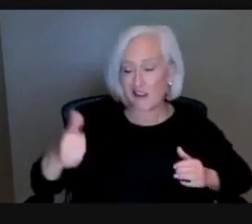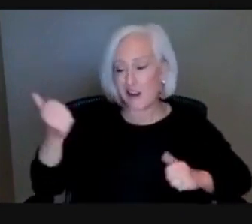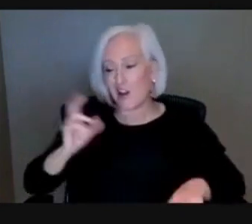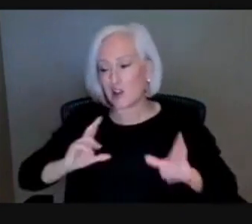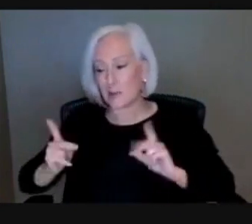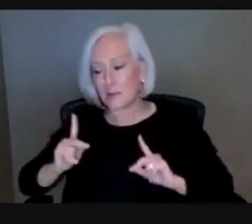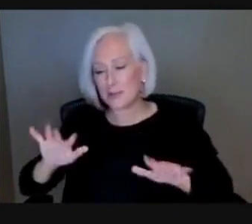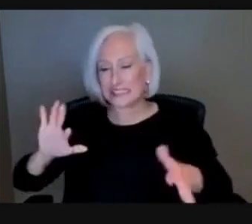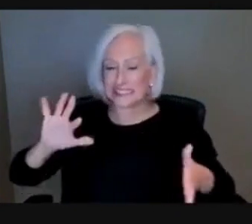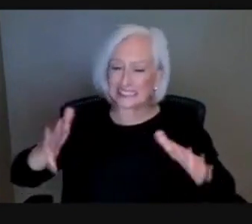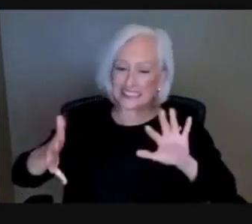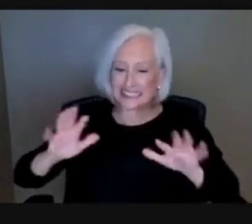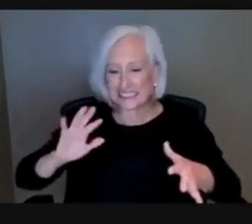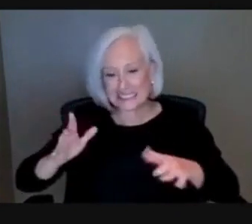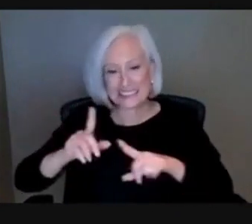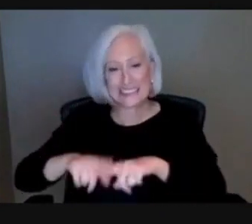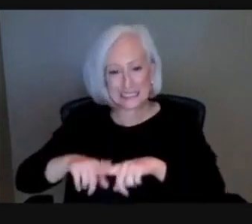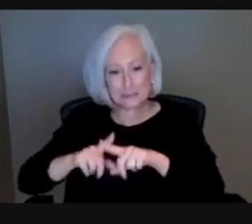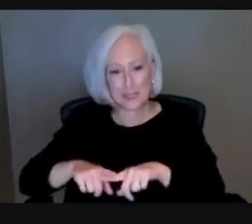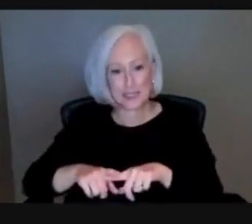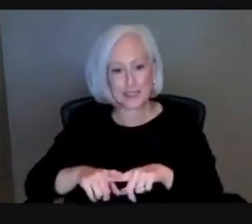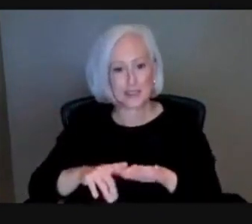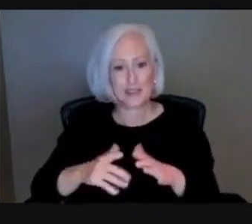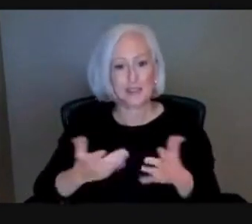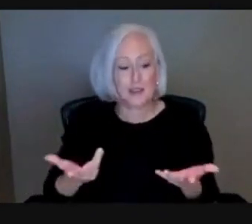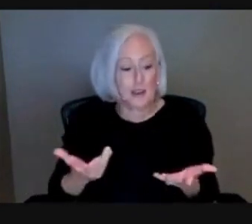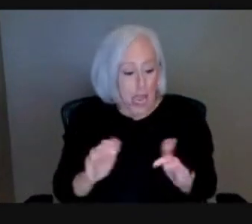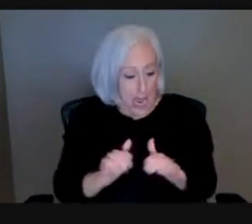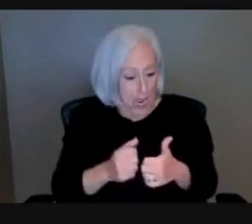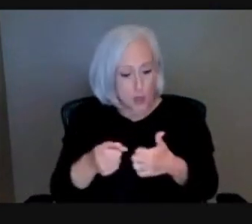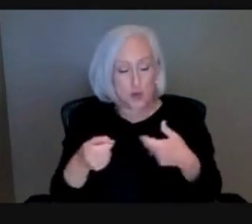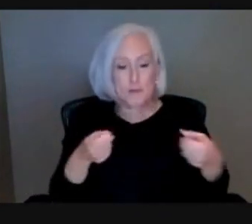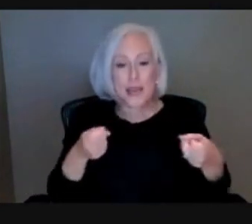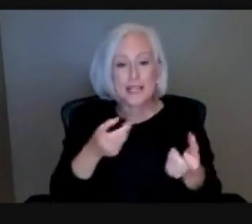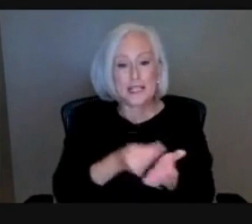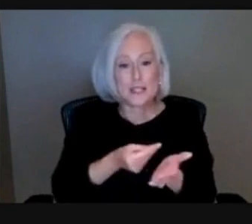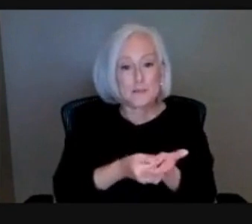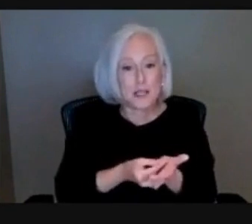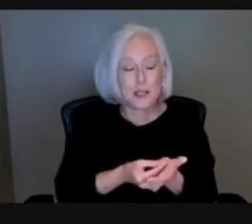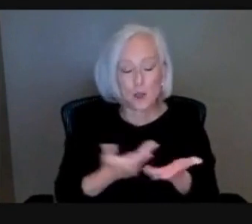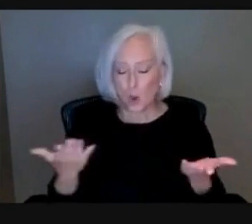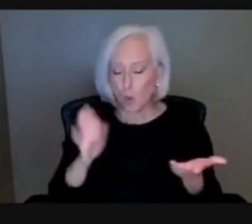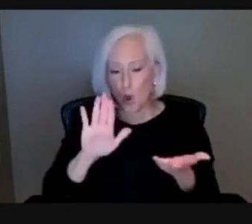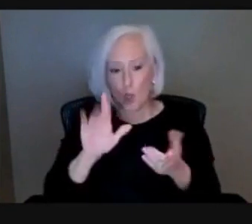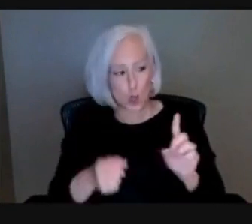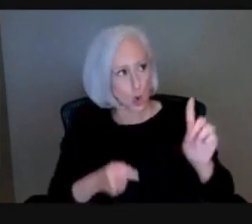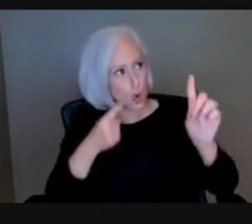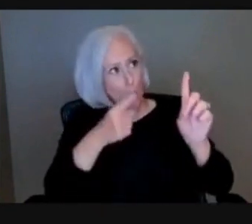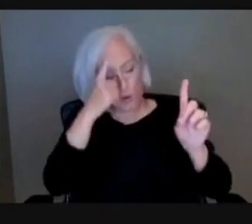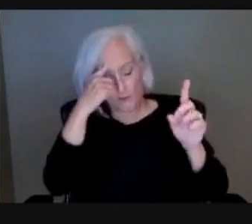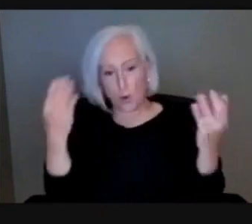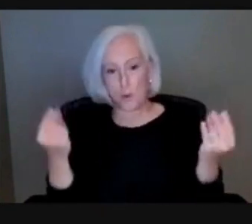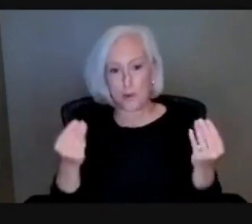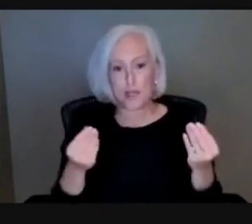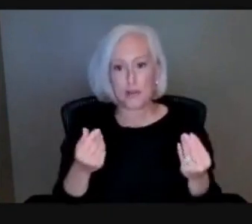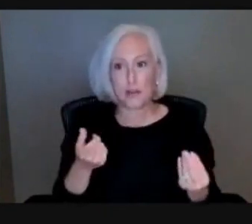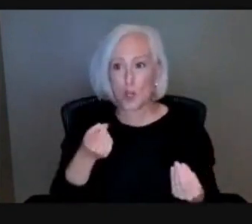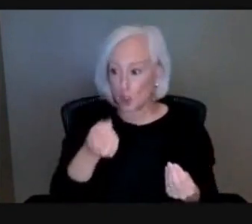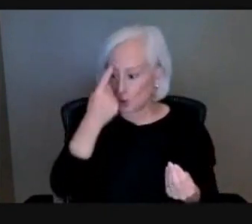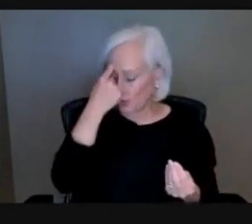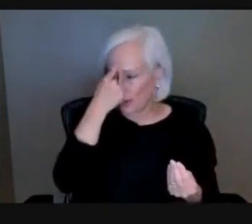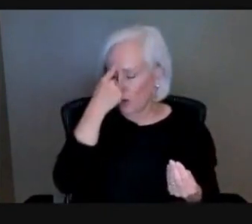truly dependent upon how you manage your money, what your goals are with your property. Let's say you want to sell your property